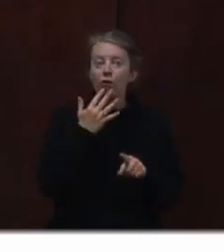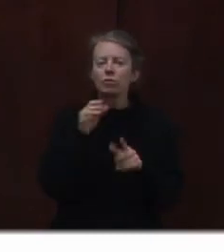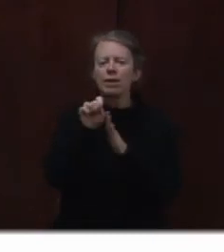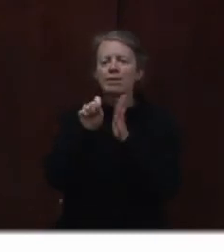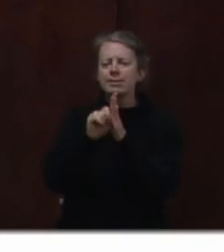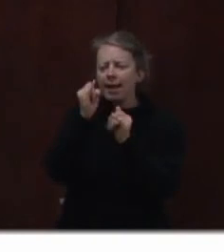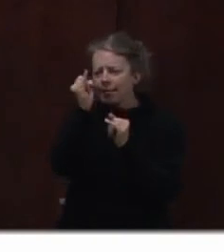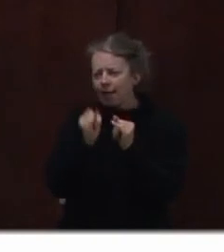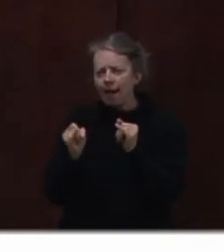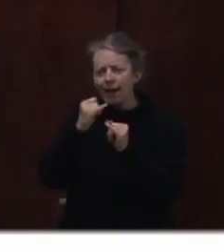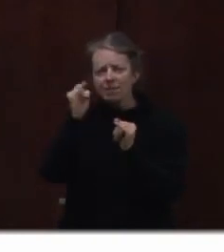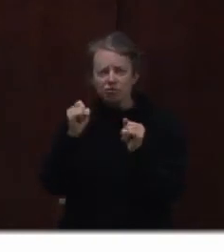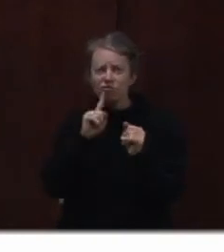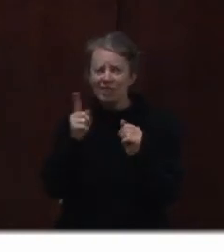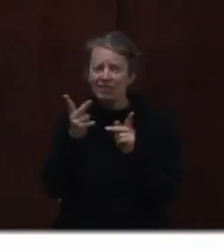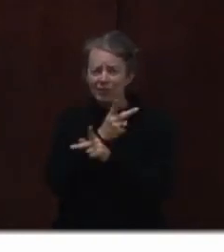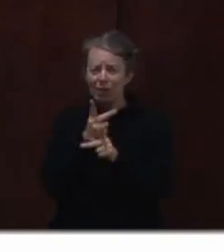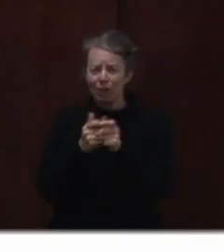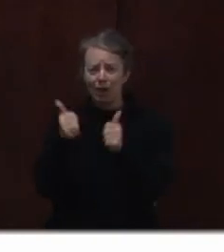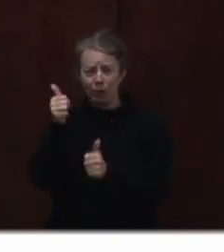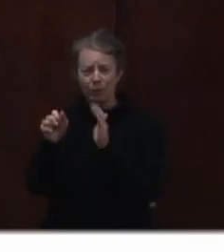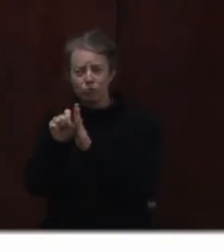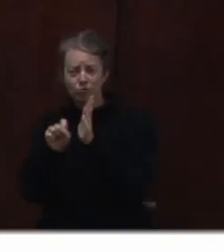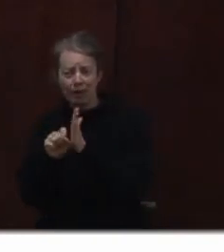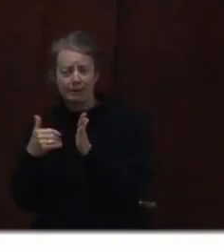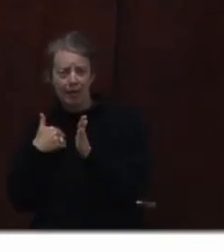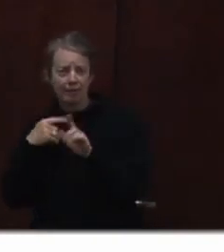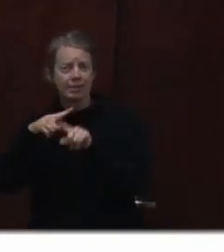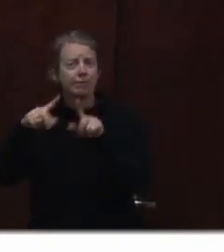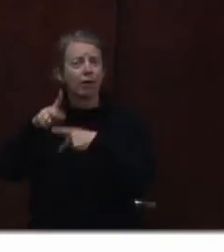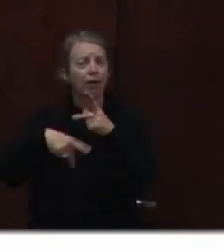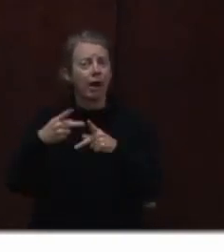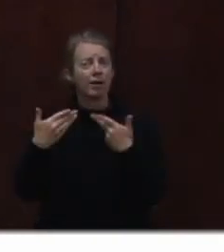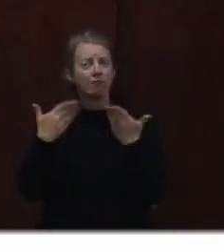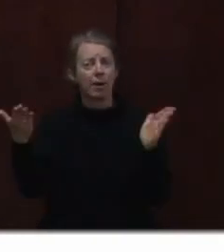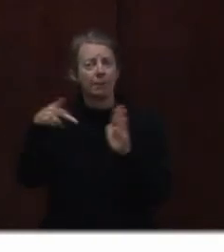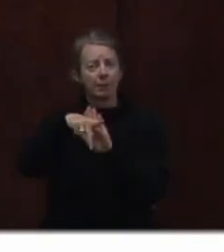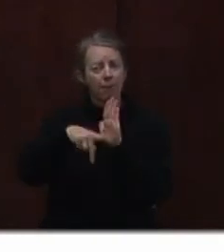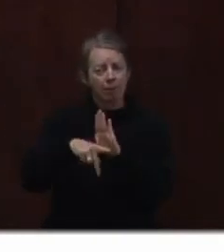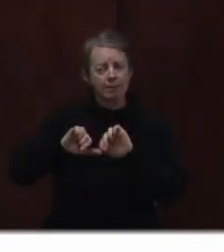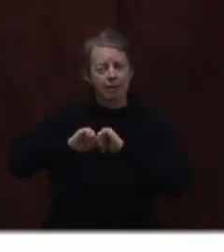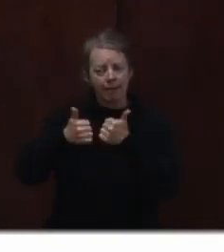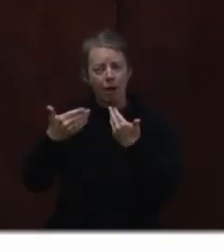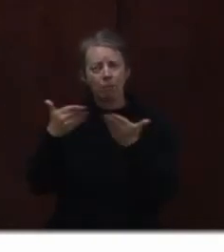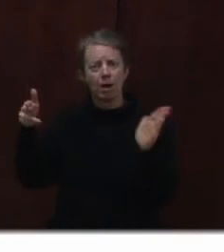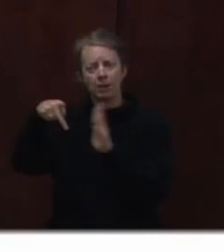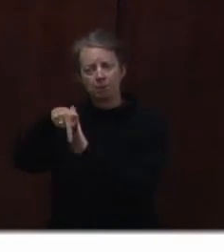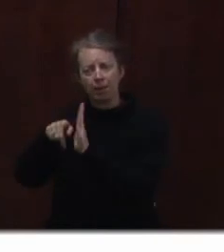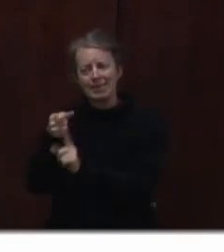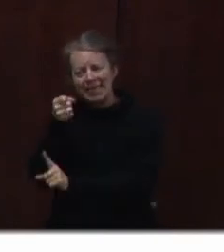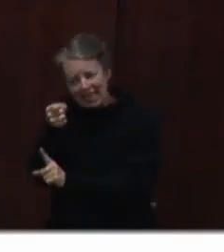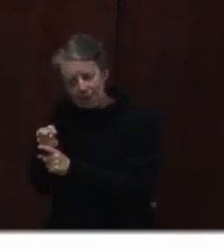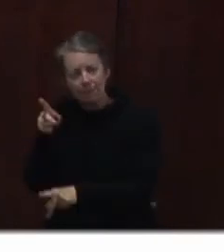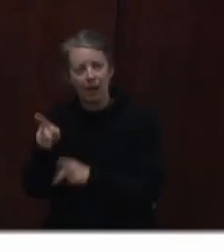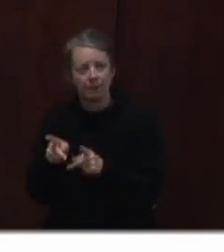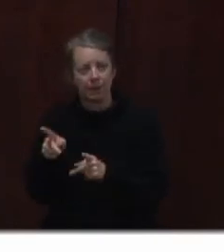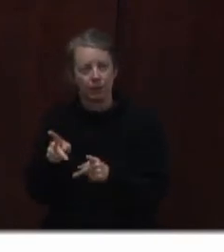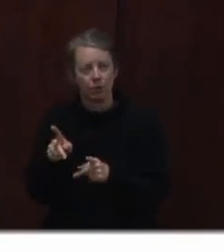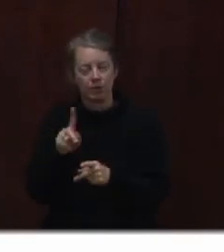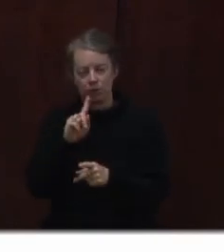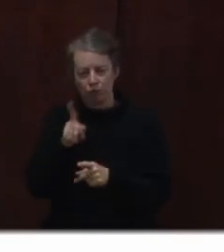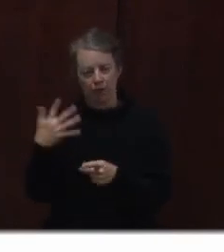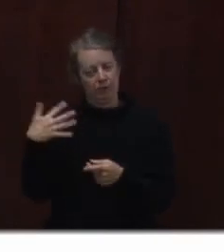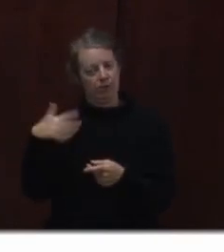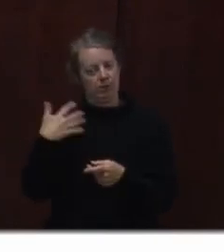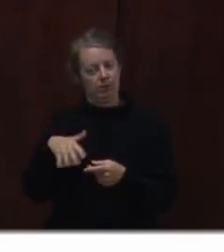and figure out which states had which public policies and how they impacted people. And that was very striking to me, that it's not